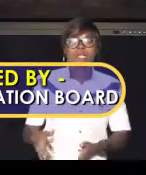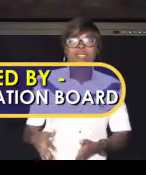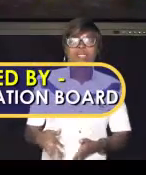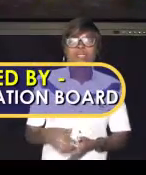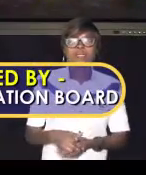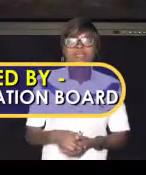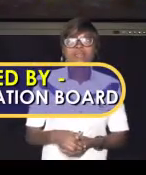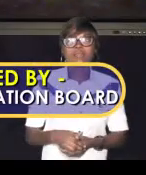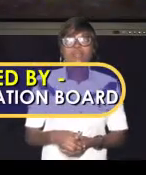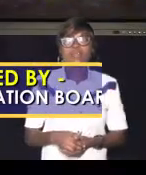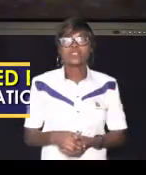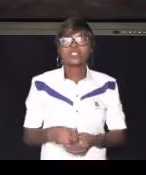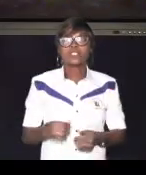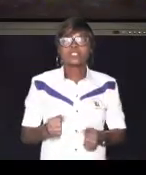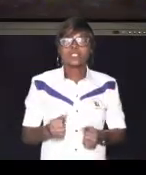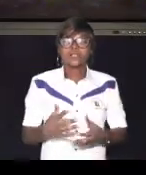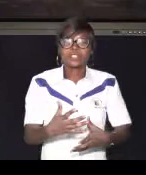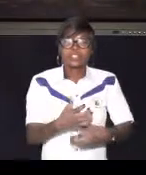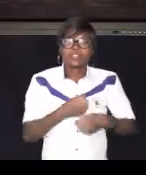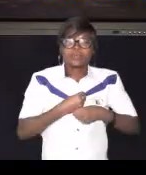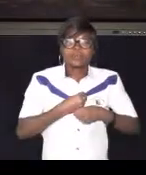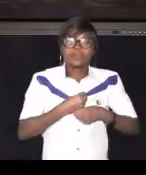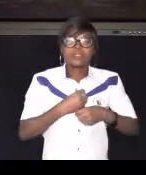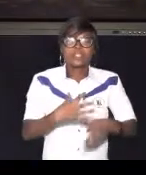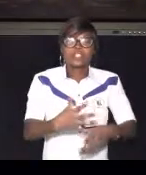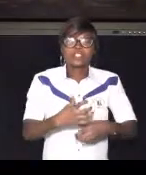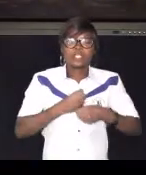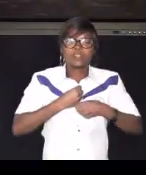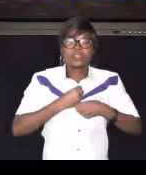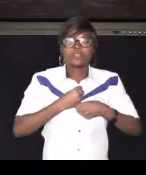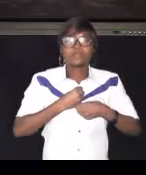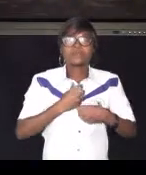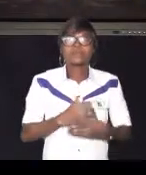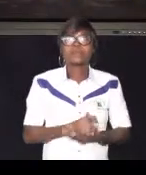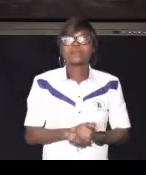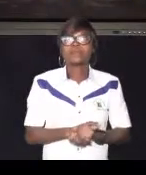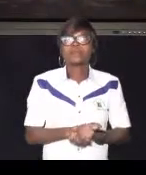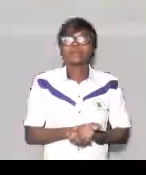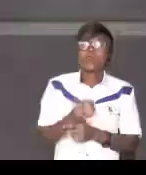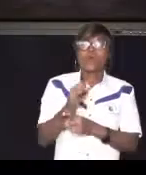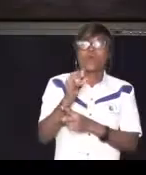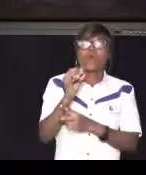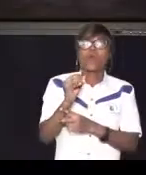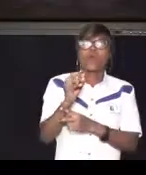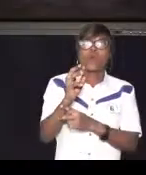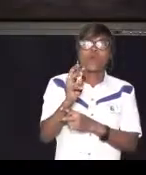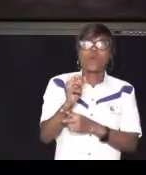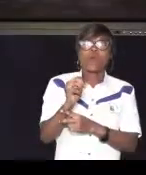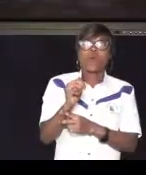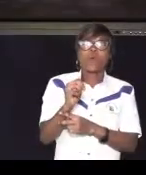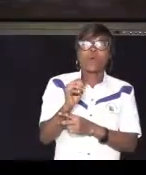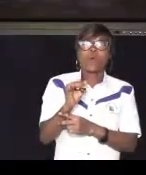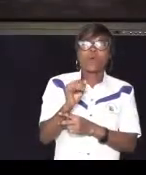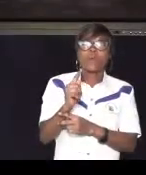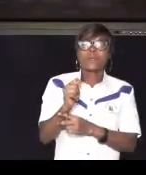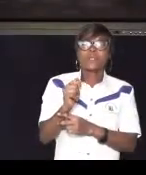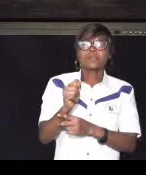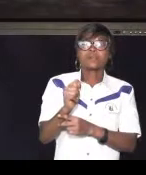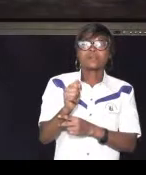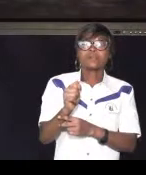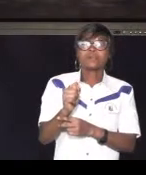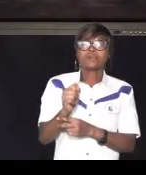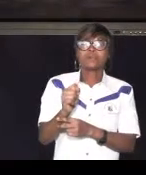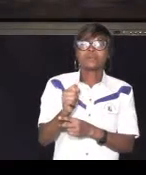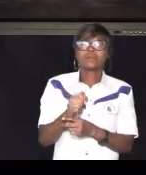of neglect? It is cherish. Cherish. Omit.